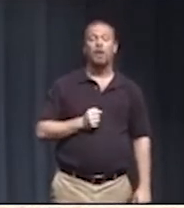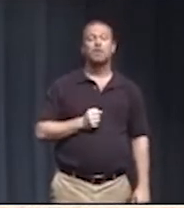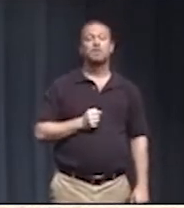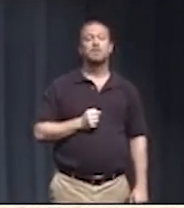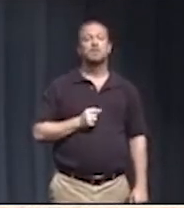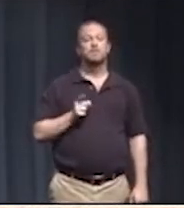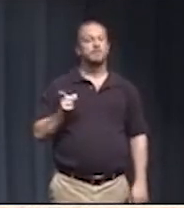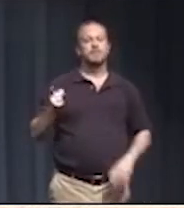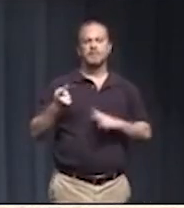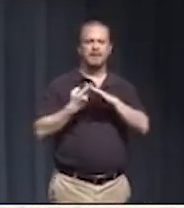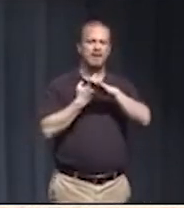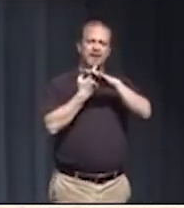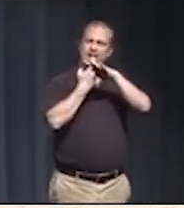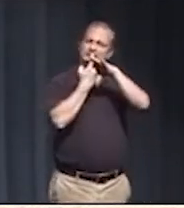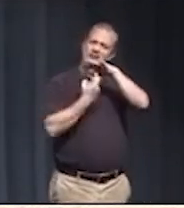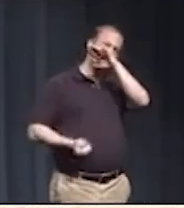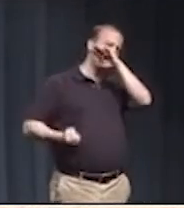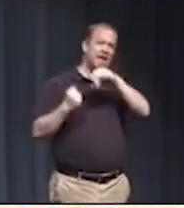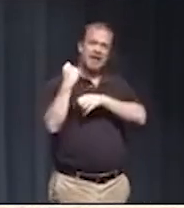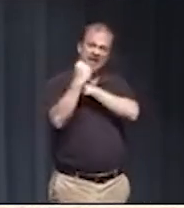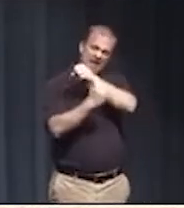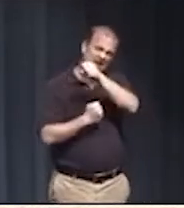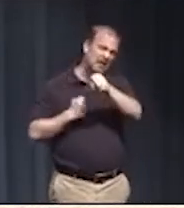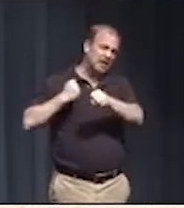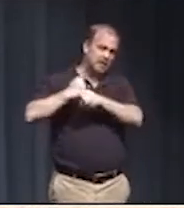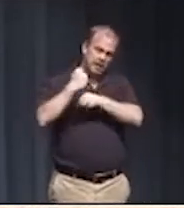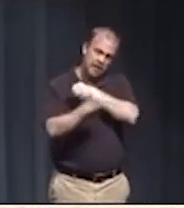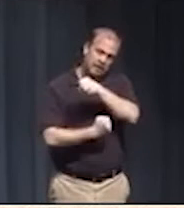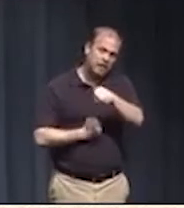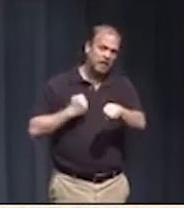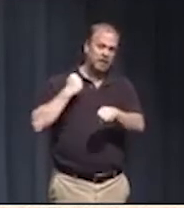would disappear for years at a time.